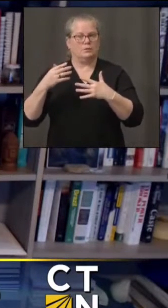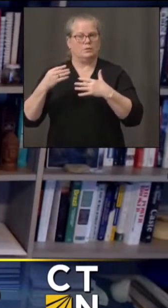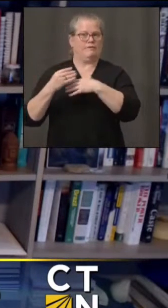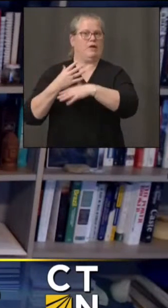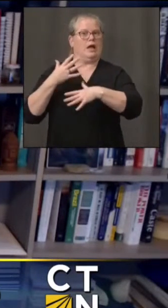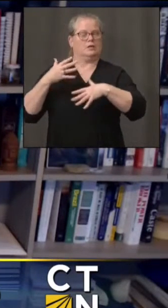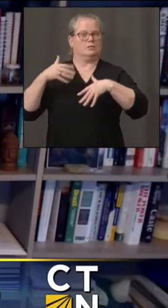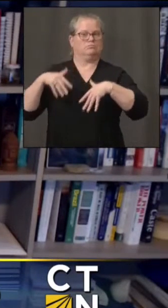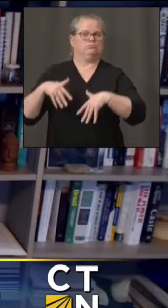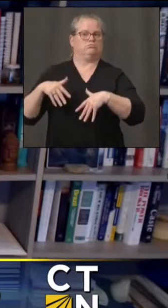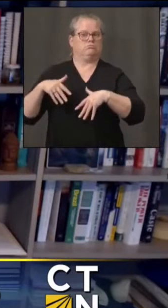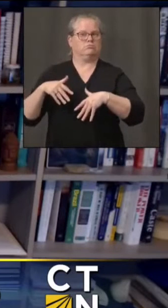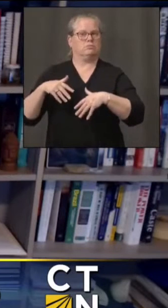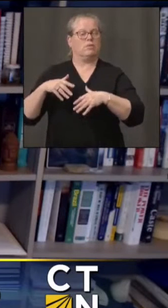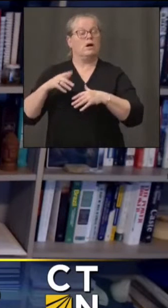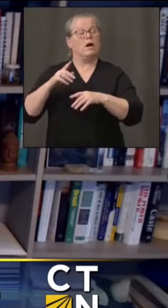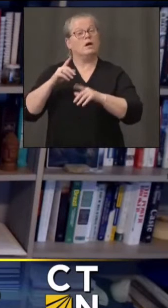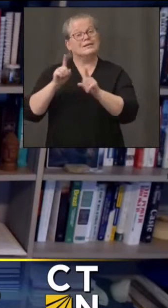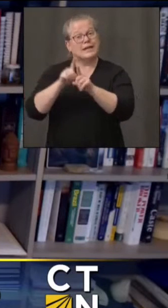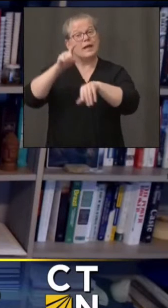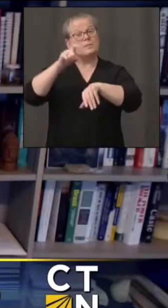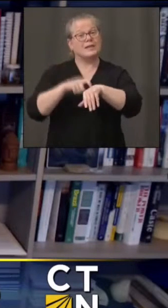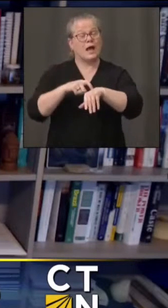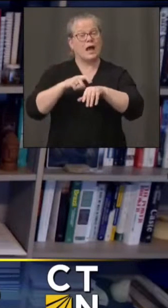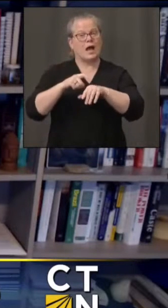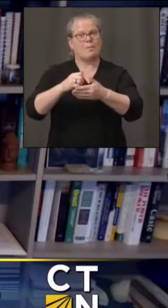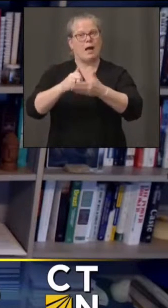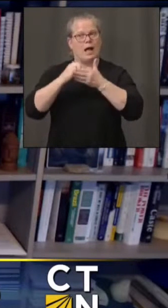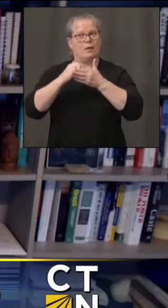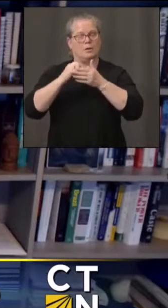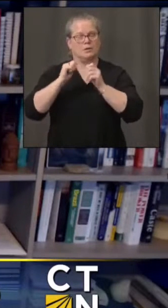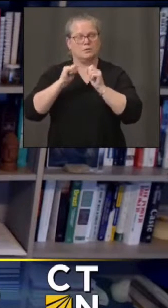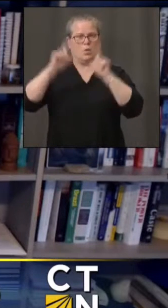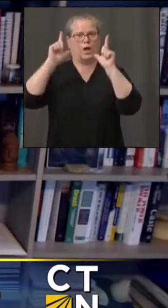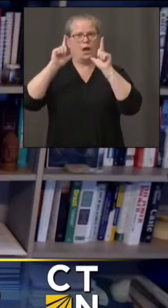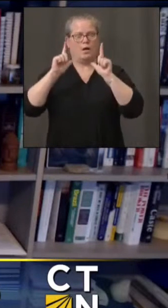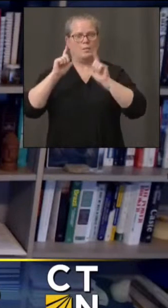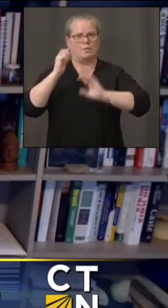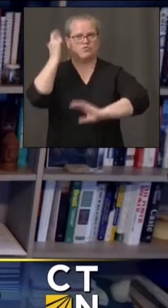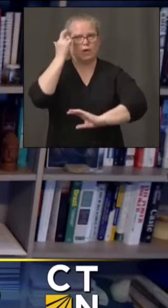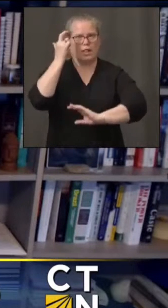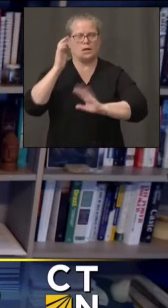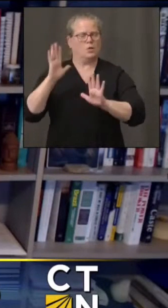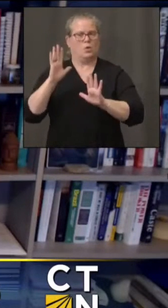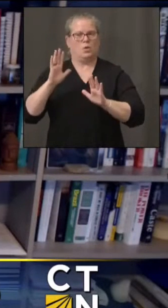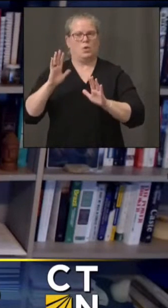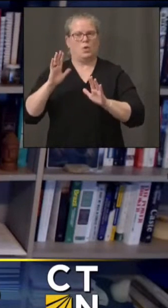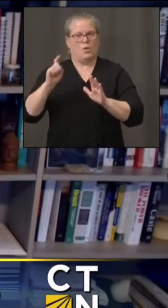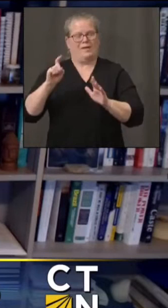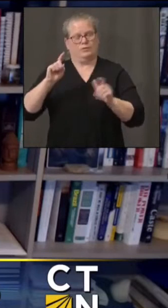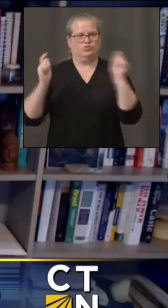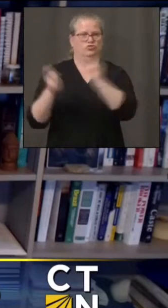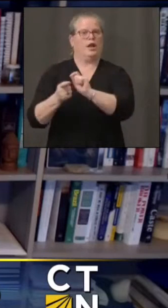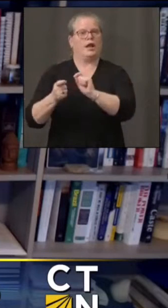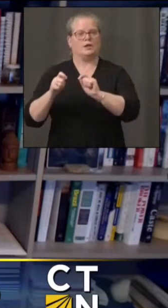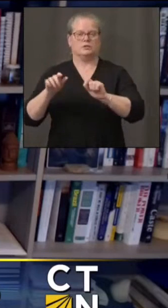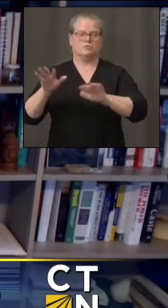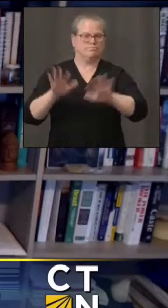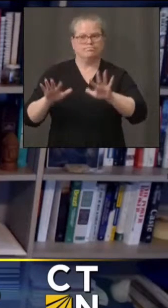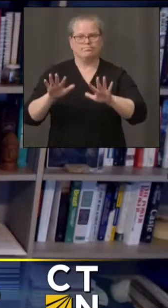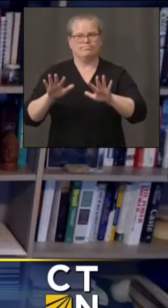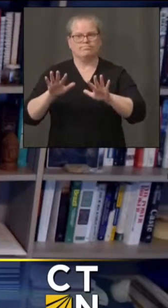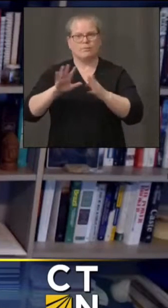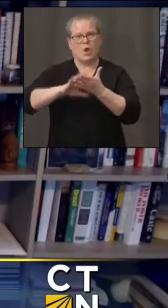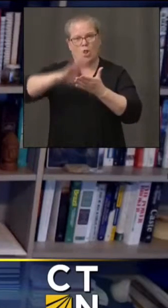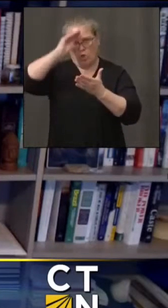real, not only a wake-up call, but it was an important lesson learned. And I think based on that, and this was, this has started